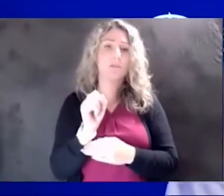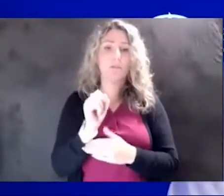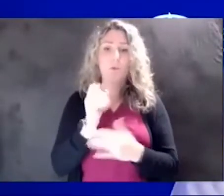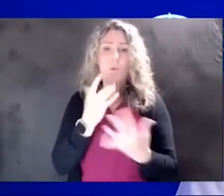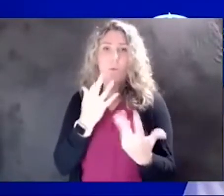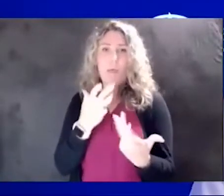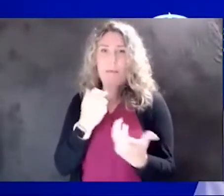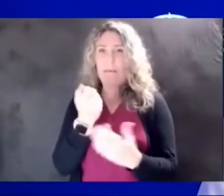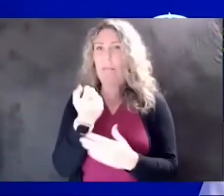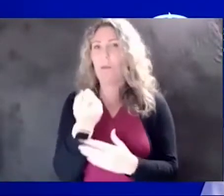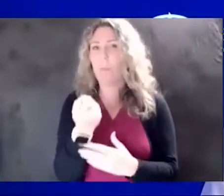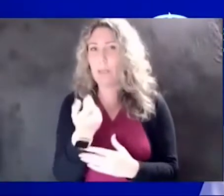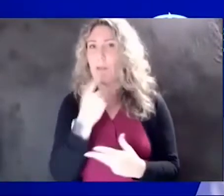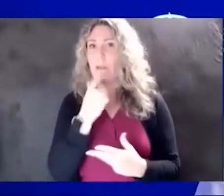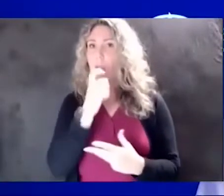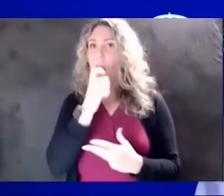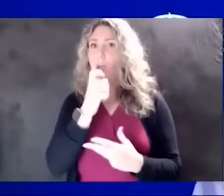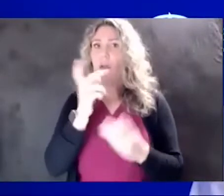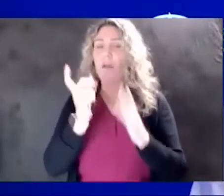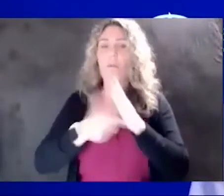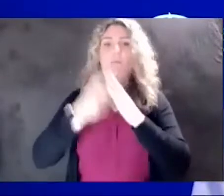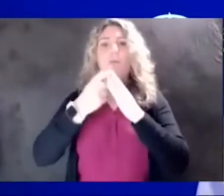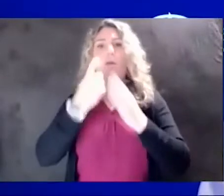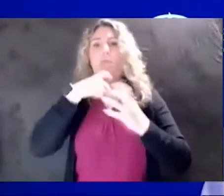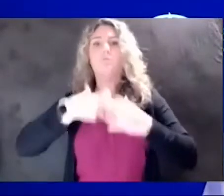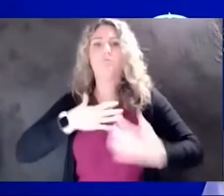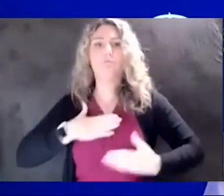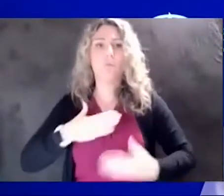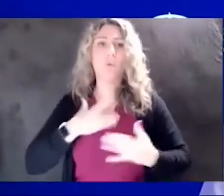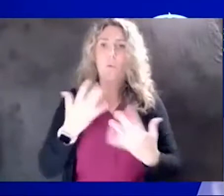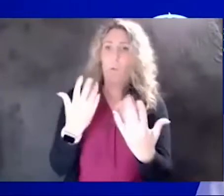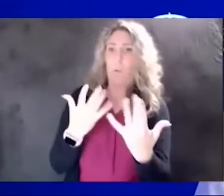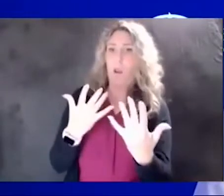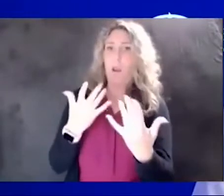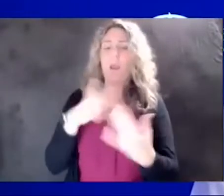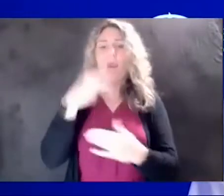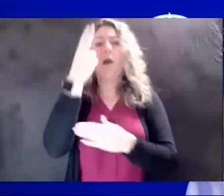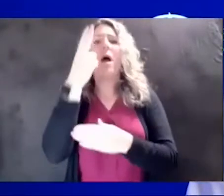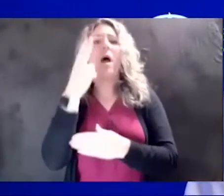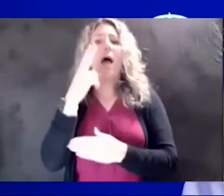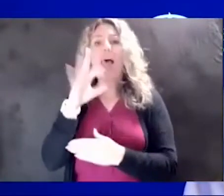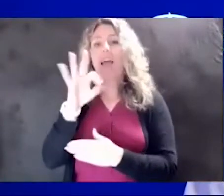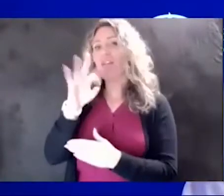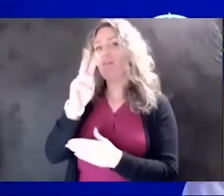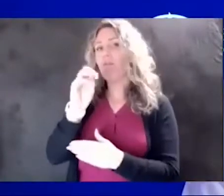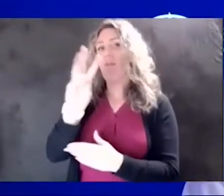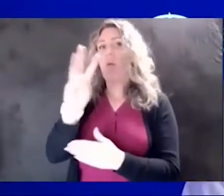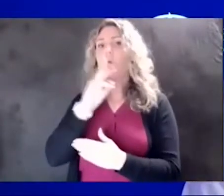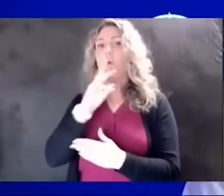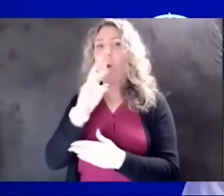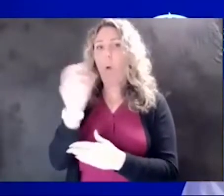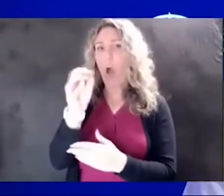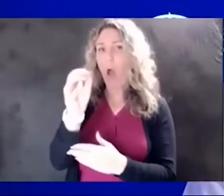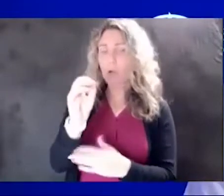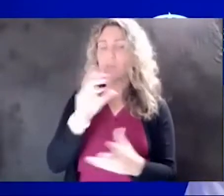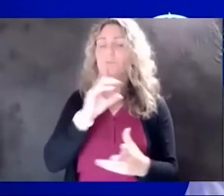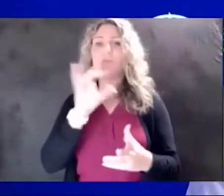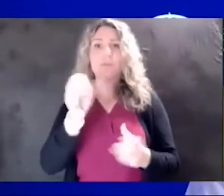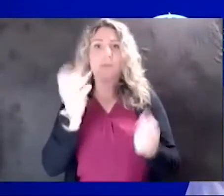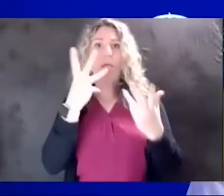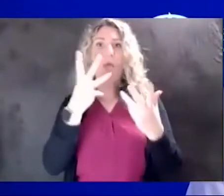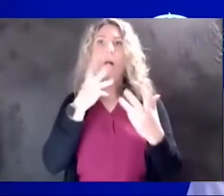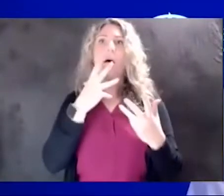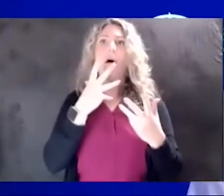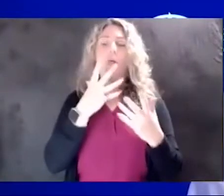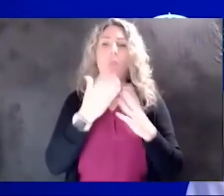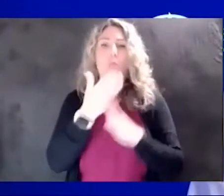not put them on the ventilator as soon as possible. Let's wait. Let's give them high flow oxygen, which is a lot of oxygen delivered through the